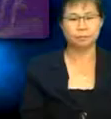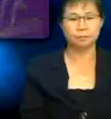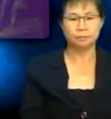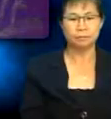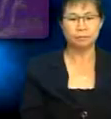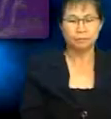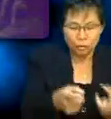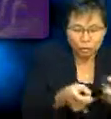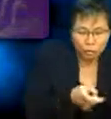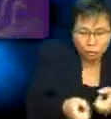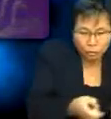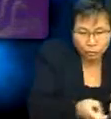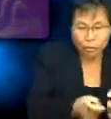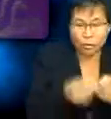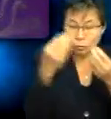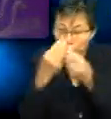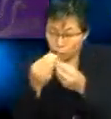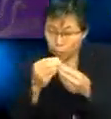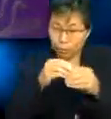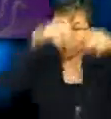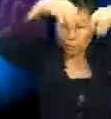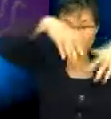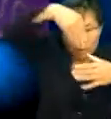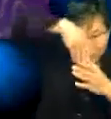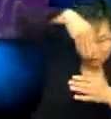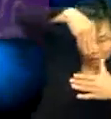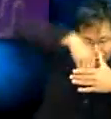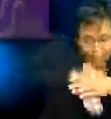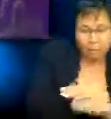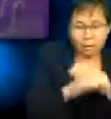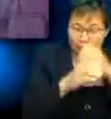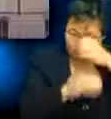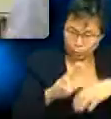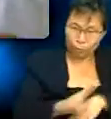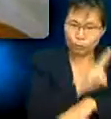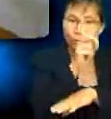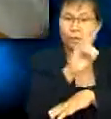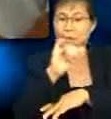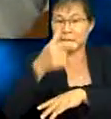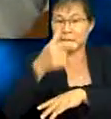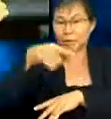To control the amount of light that enters the microscope, we use the diaphragm.